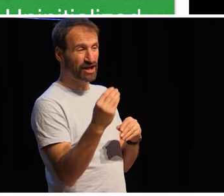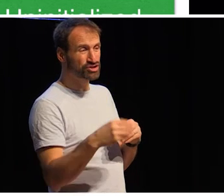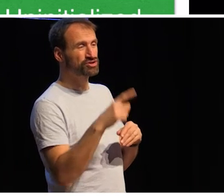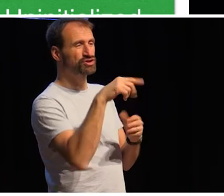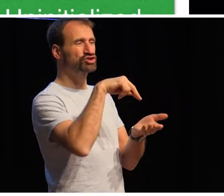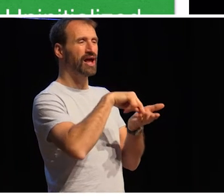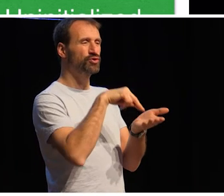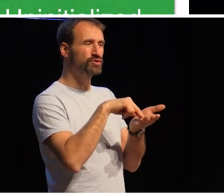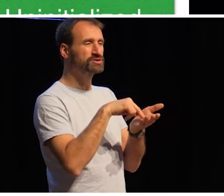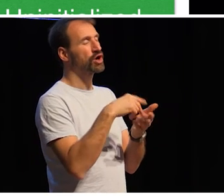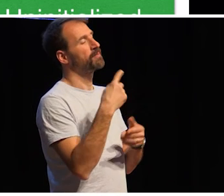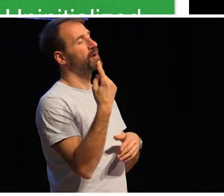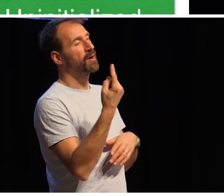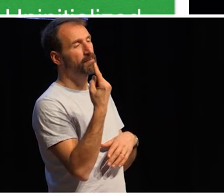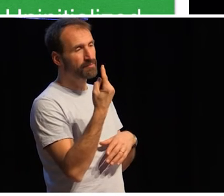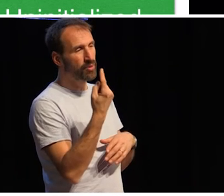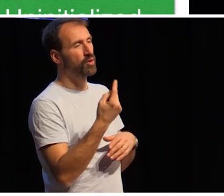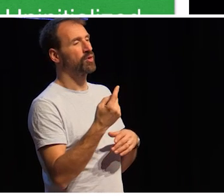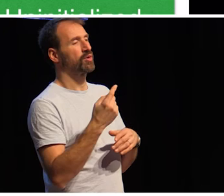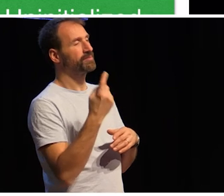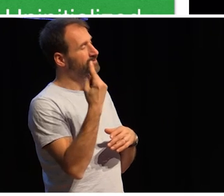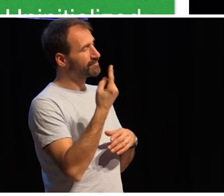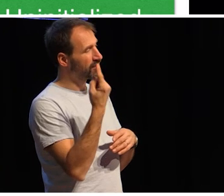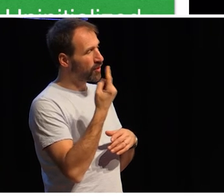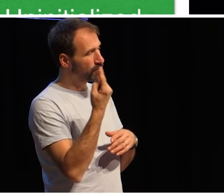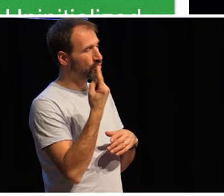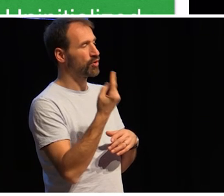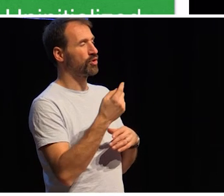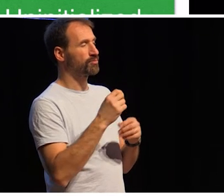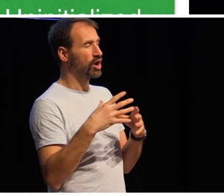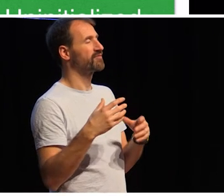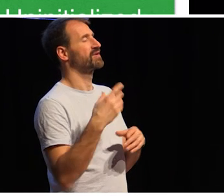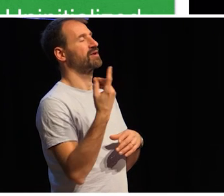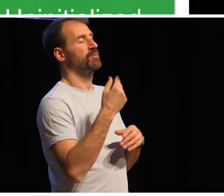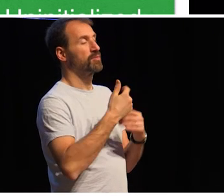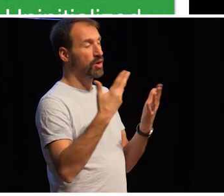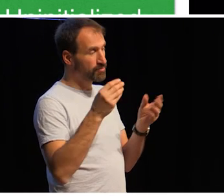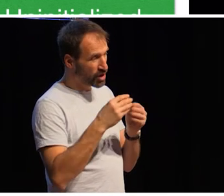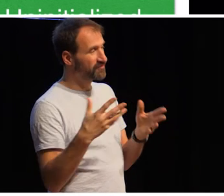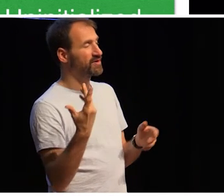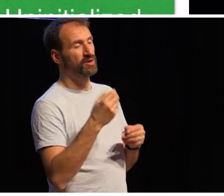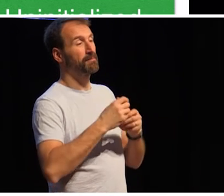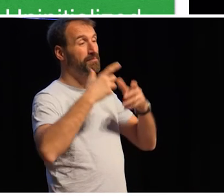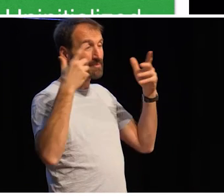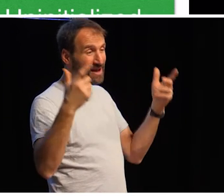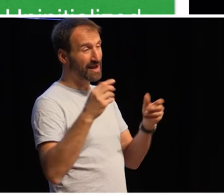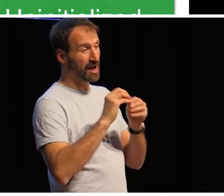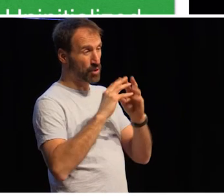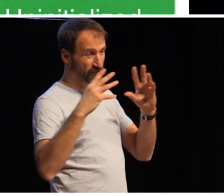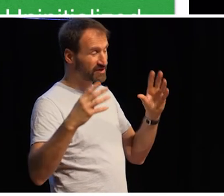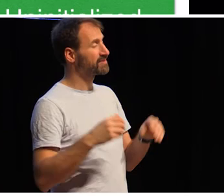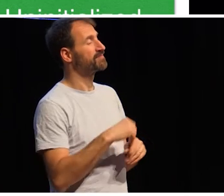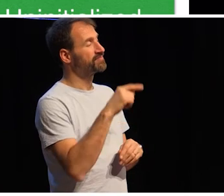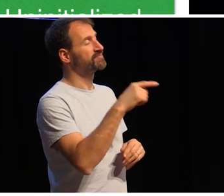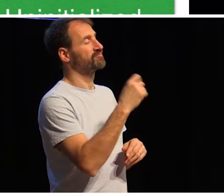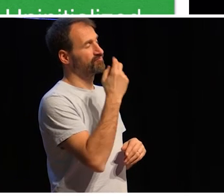or megamorphic, and when they're changing, if you run your code with dash dash trace IC, trace inline cache,